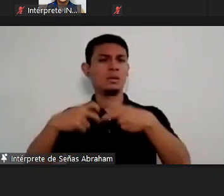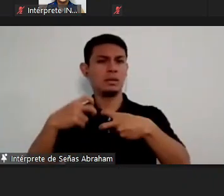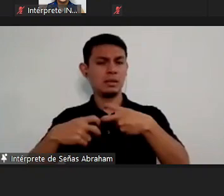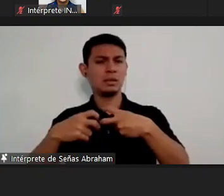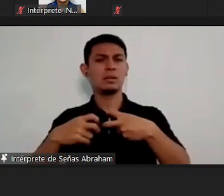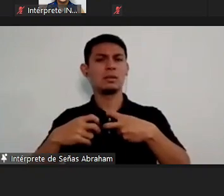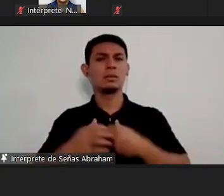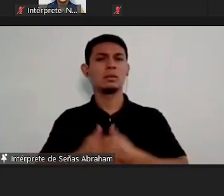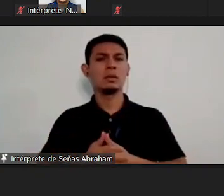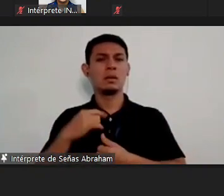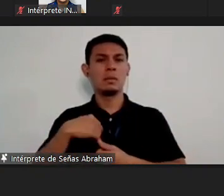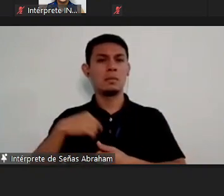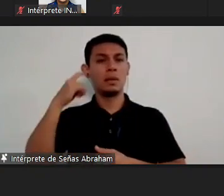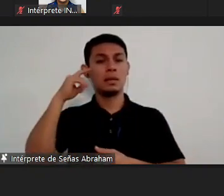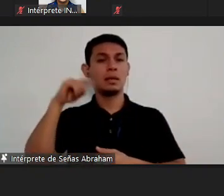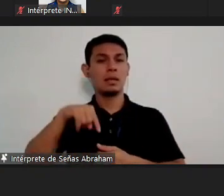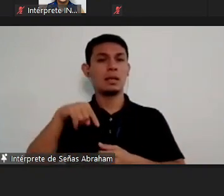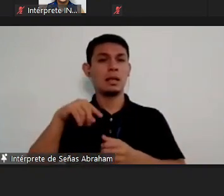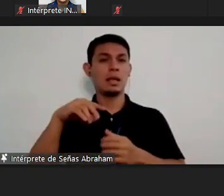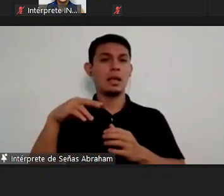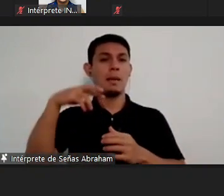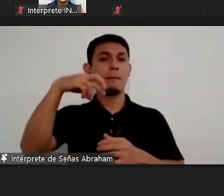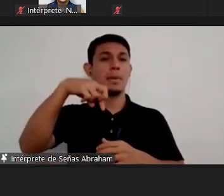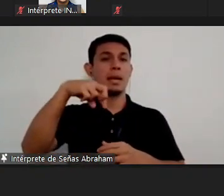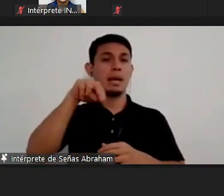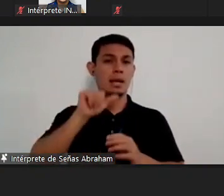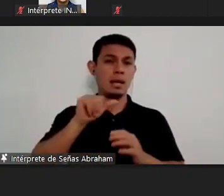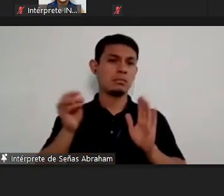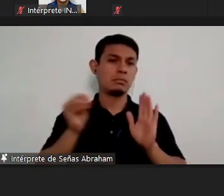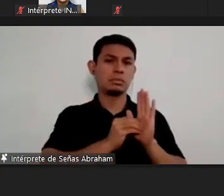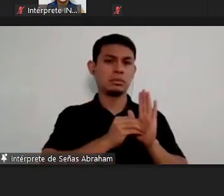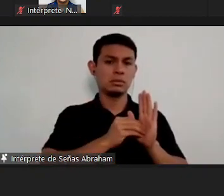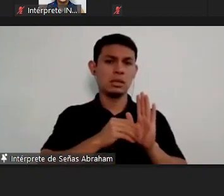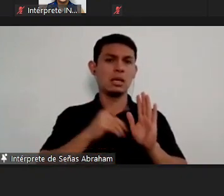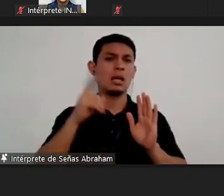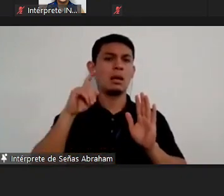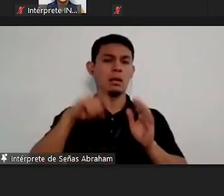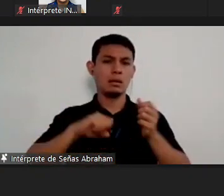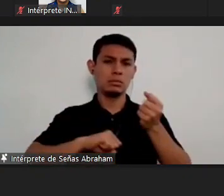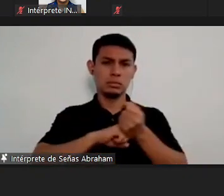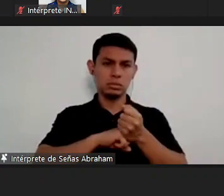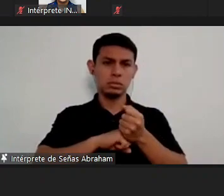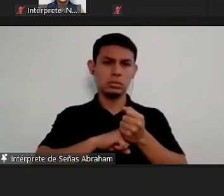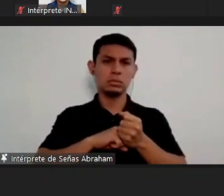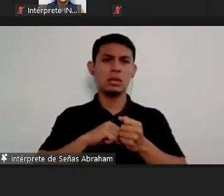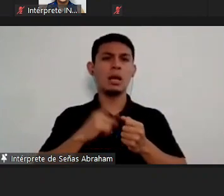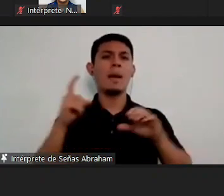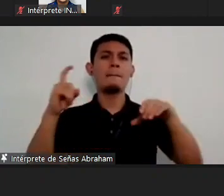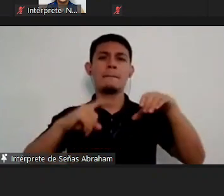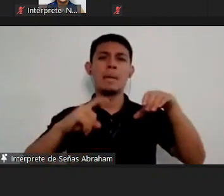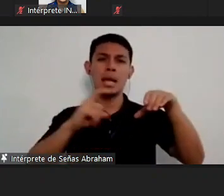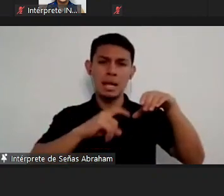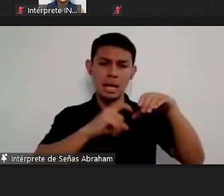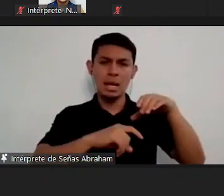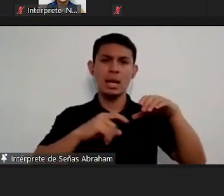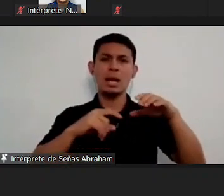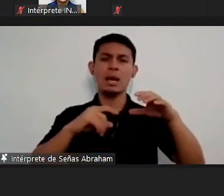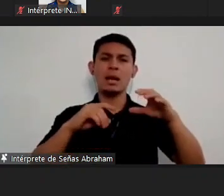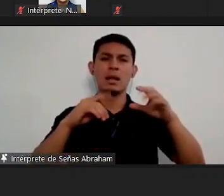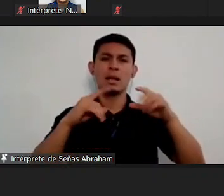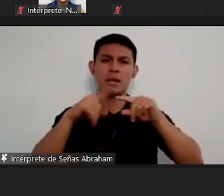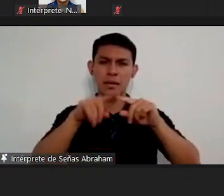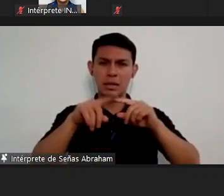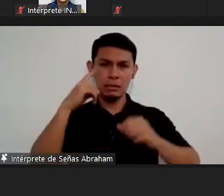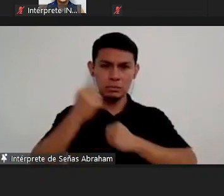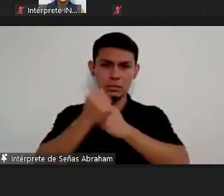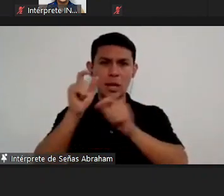process attention of conflict and the uh nap we can build up on the sectors like